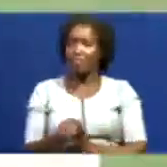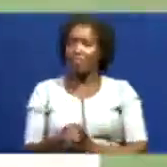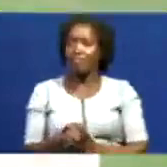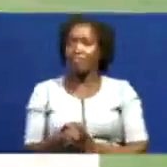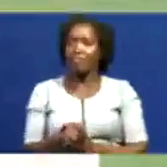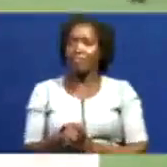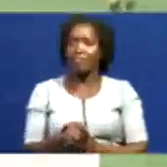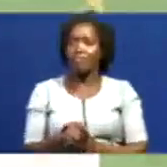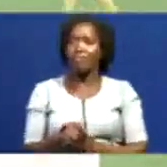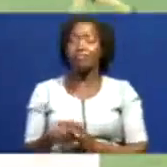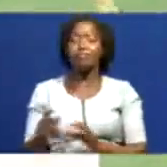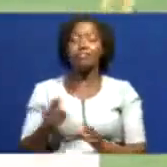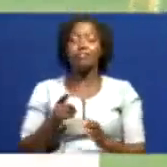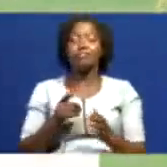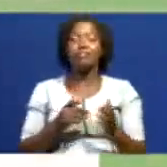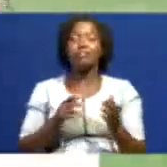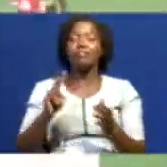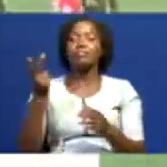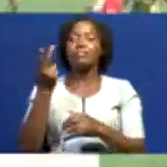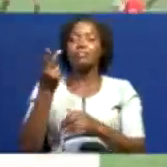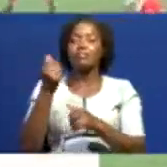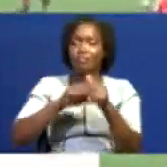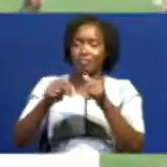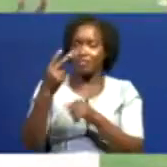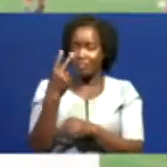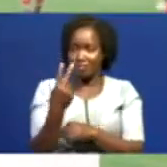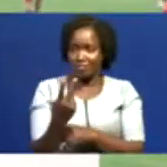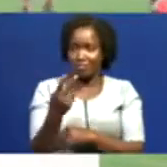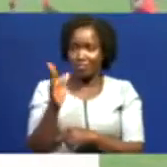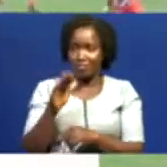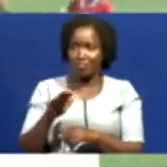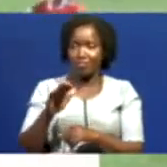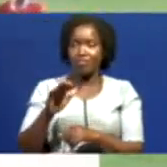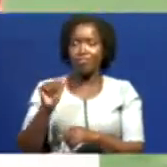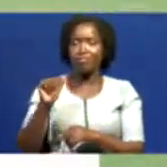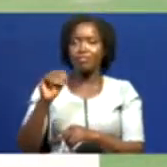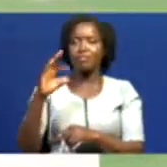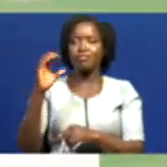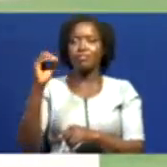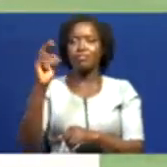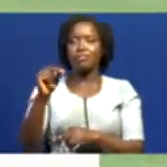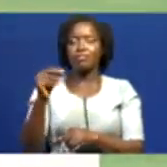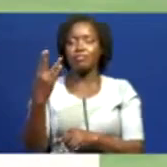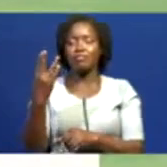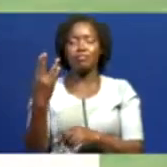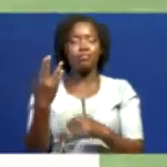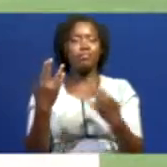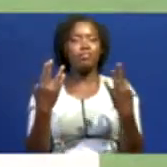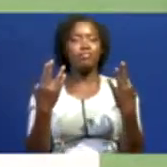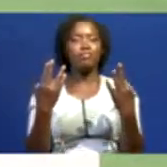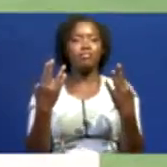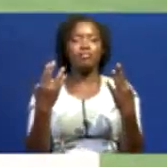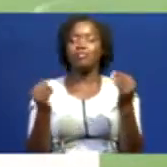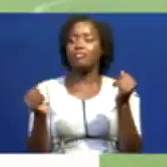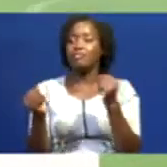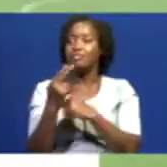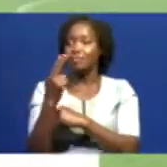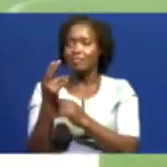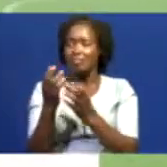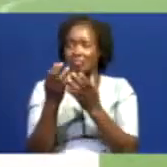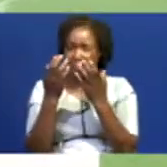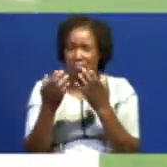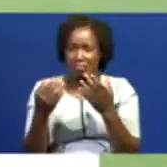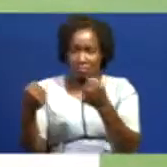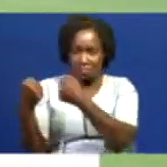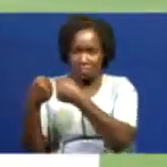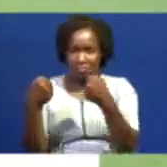Harambee Starlets are through to the second round of the Women's Africa Cup of Nations after beating Cameroon 4-3 on post-match penalties in an intense match played